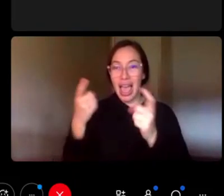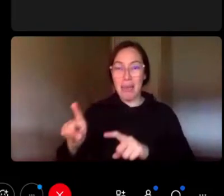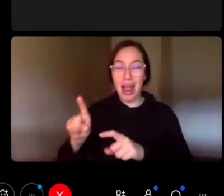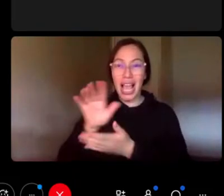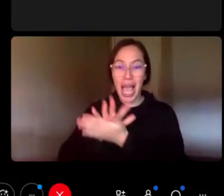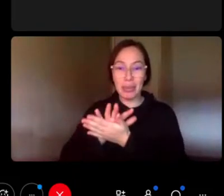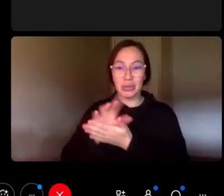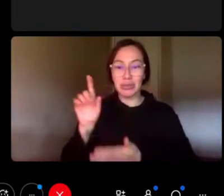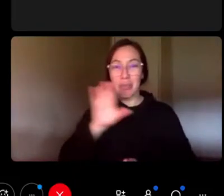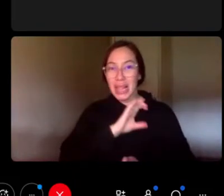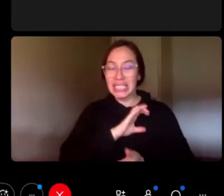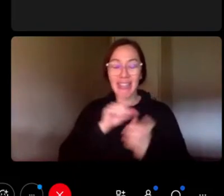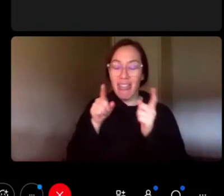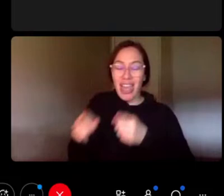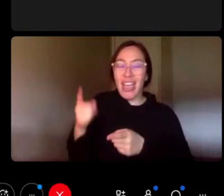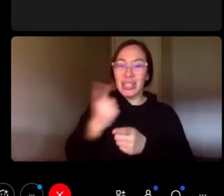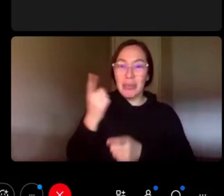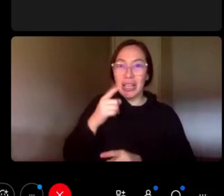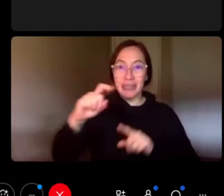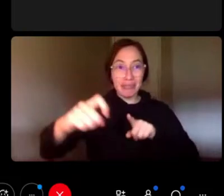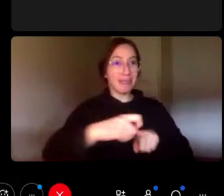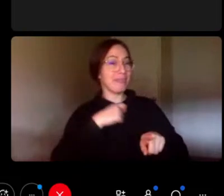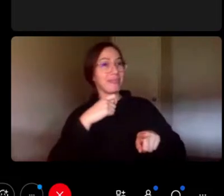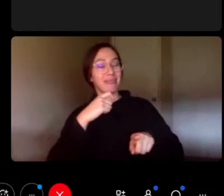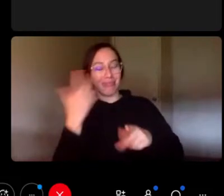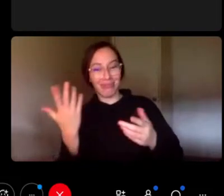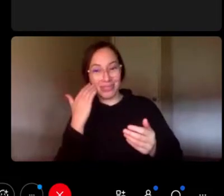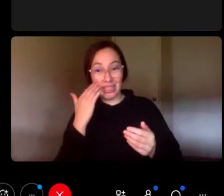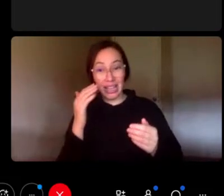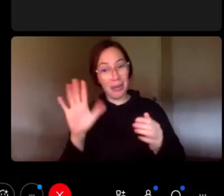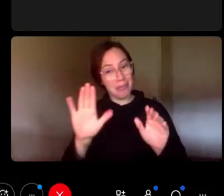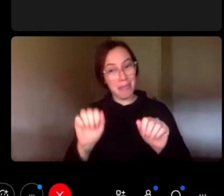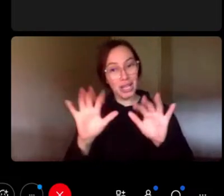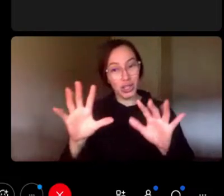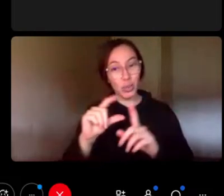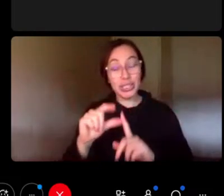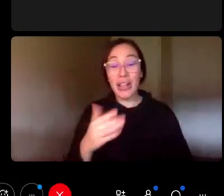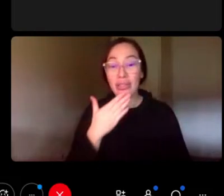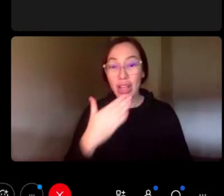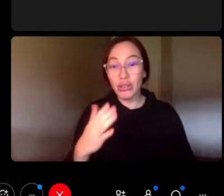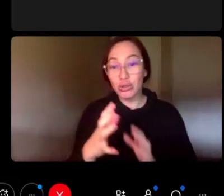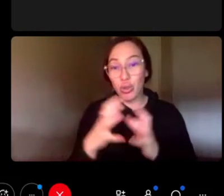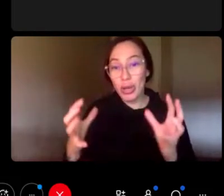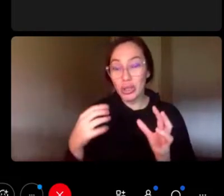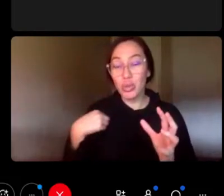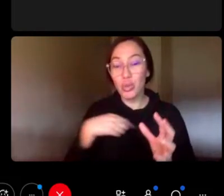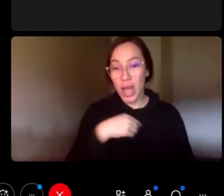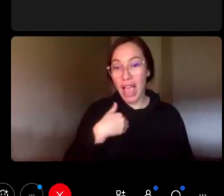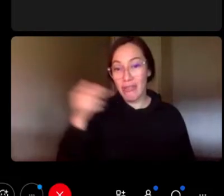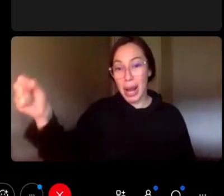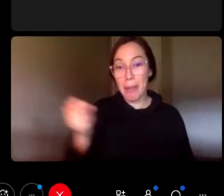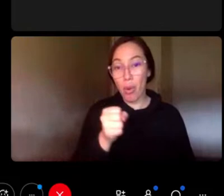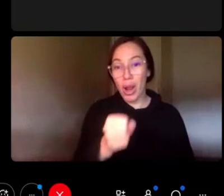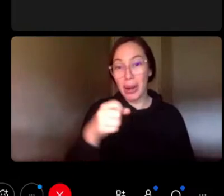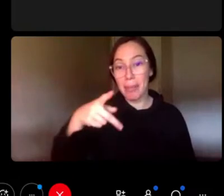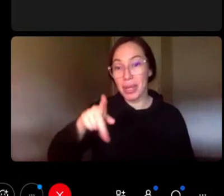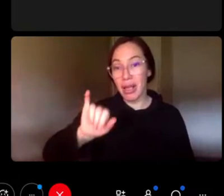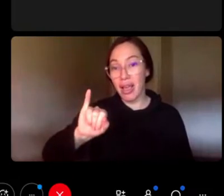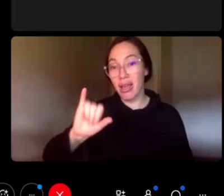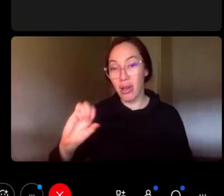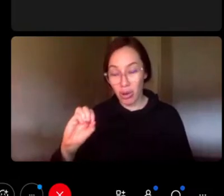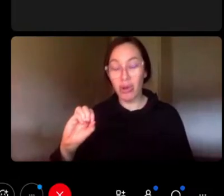where police were involved or something. Again, magic words. Thank you so much. We have an appointed PIO.